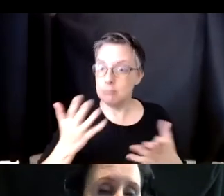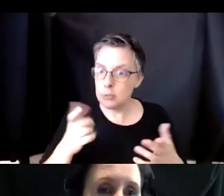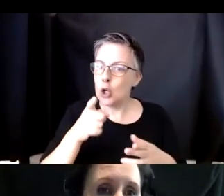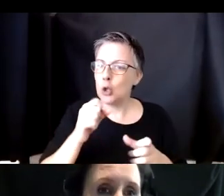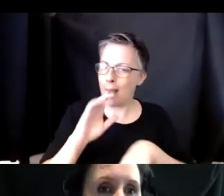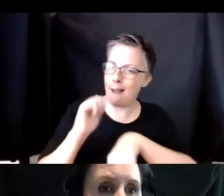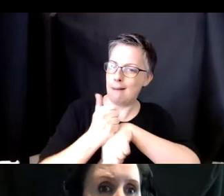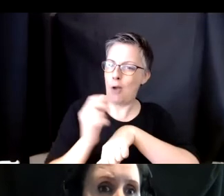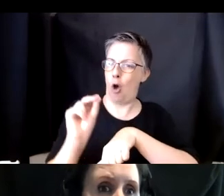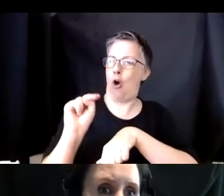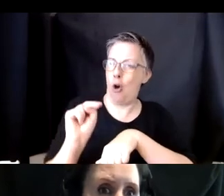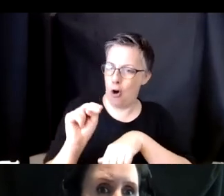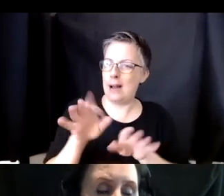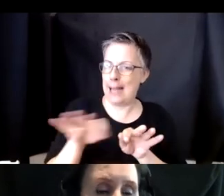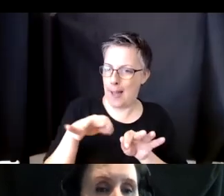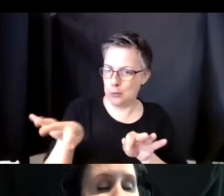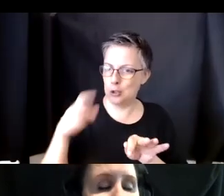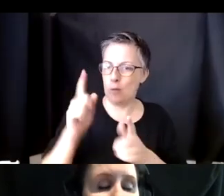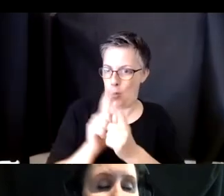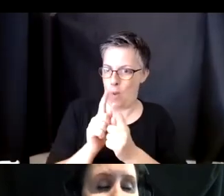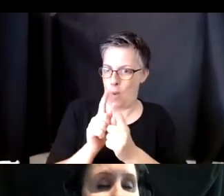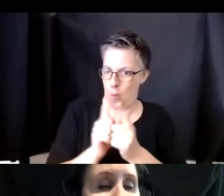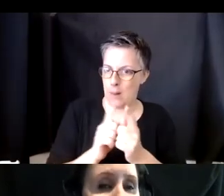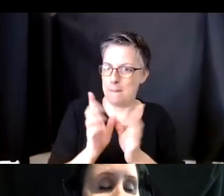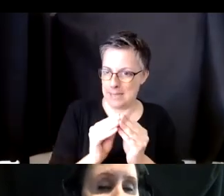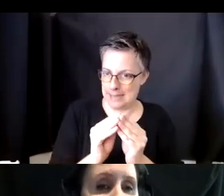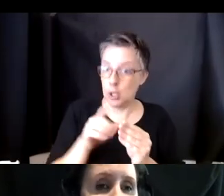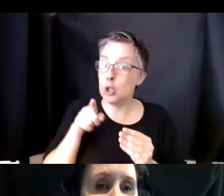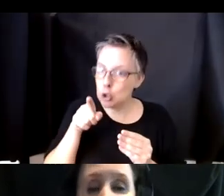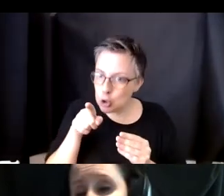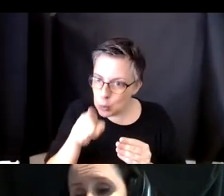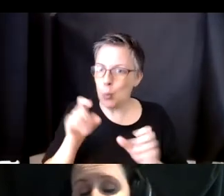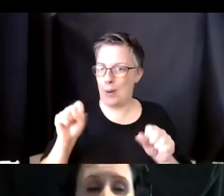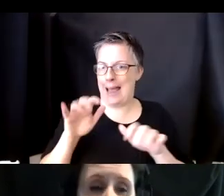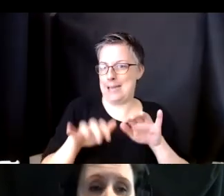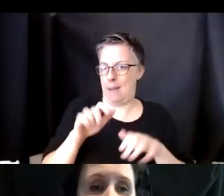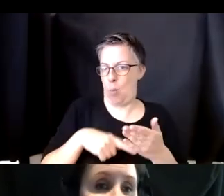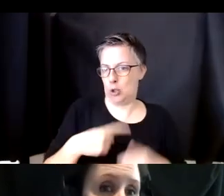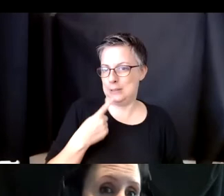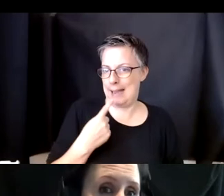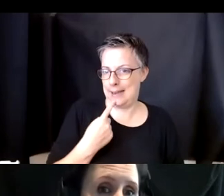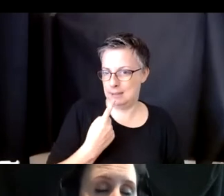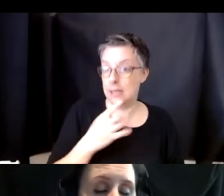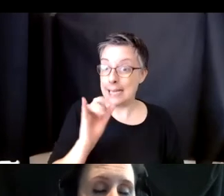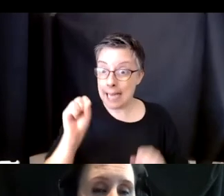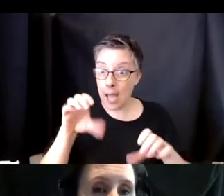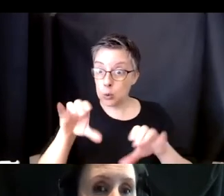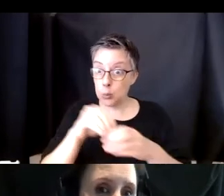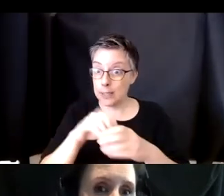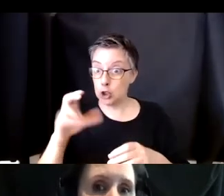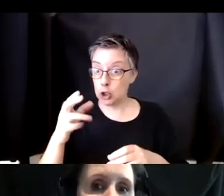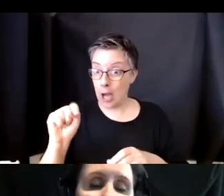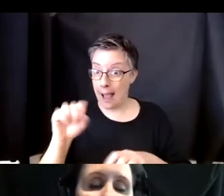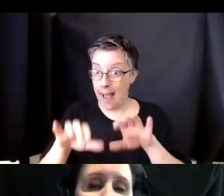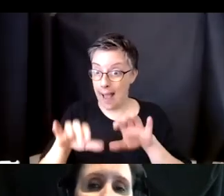the caption feature for your one-on-one meeting, so you can type what you're saying. You can also do that in the chat